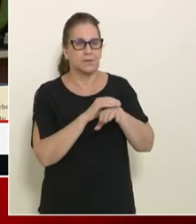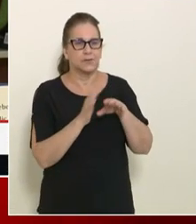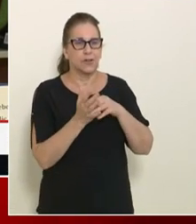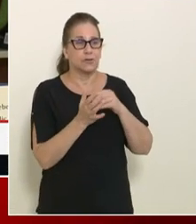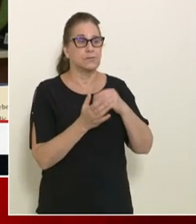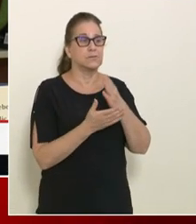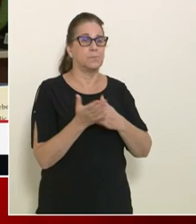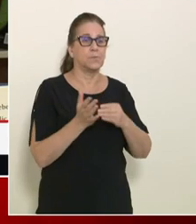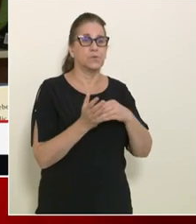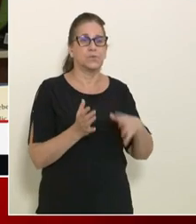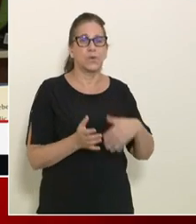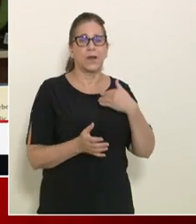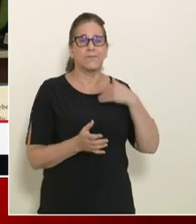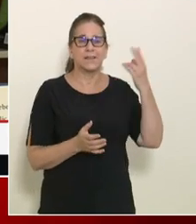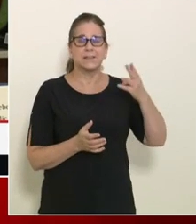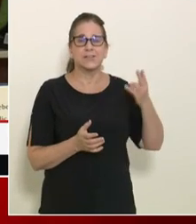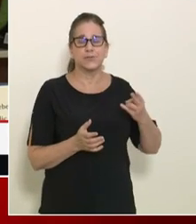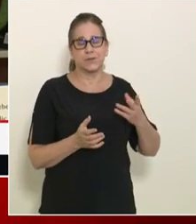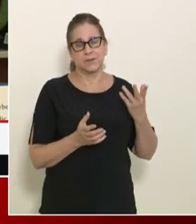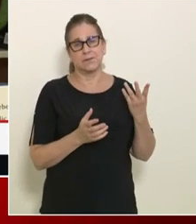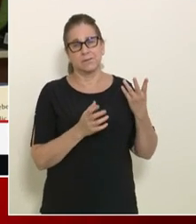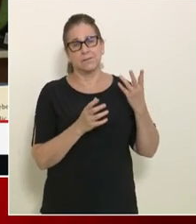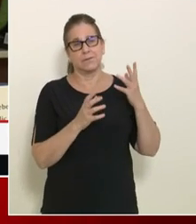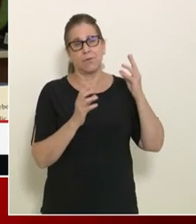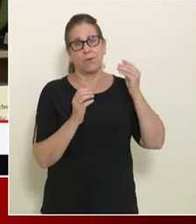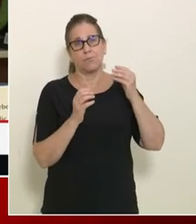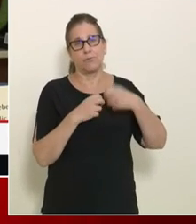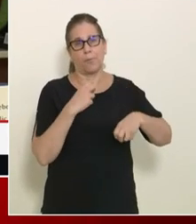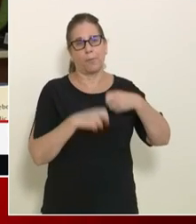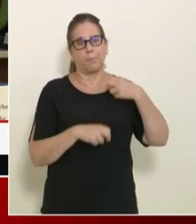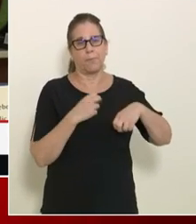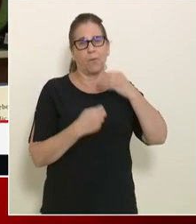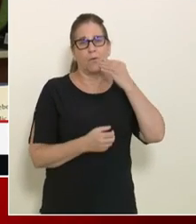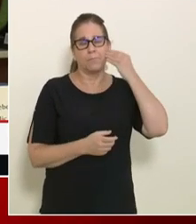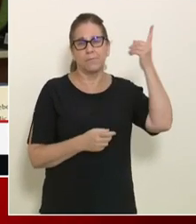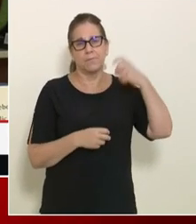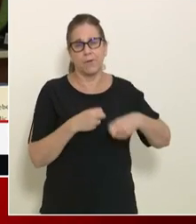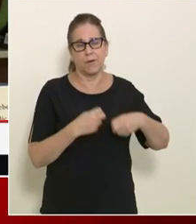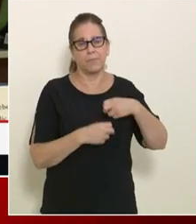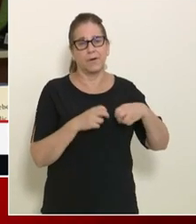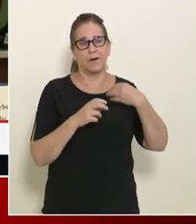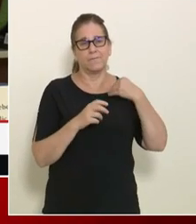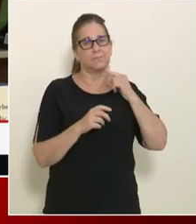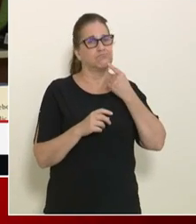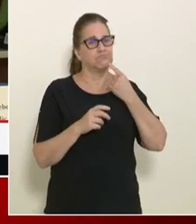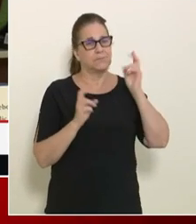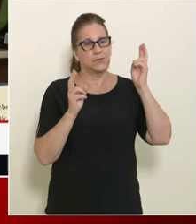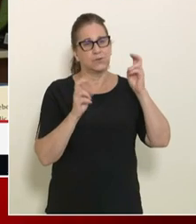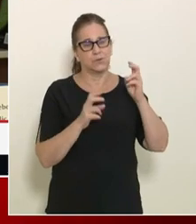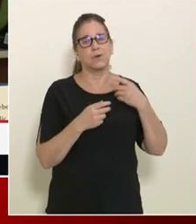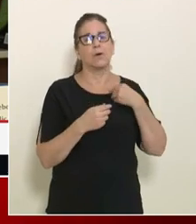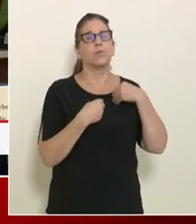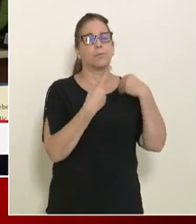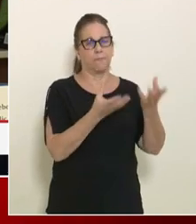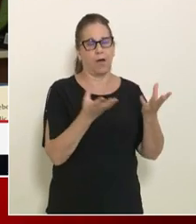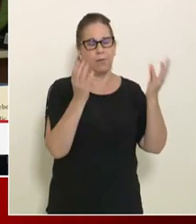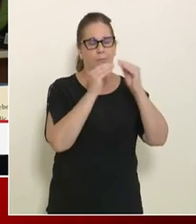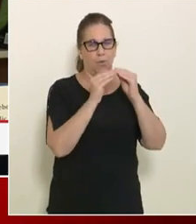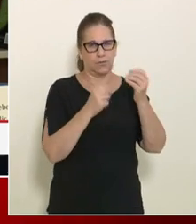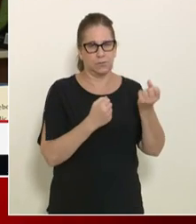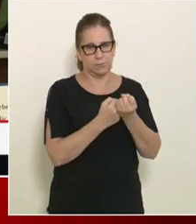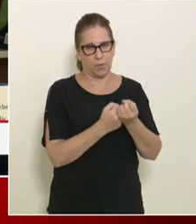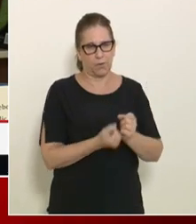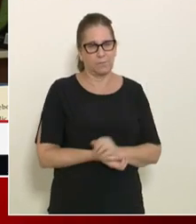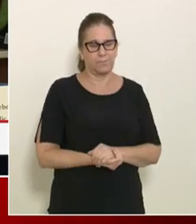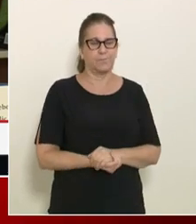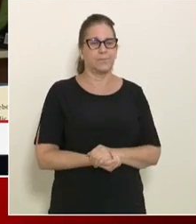attendance. And we see that in some students that gradually over time their attendance may lag, and we